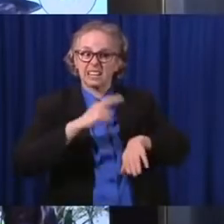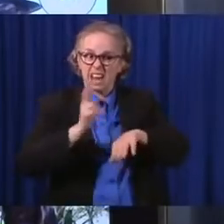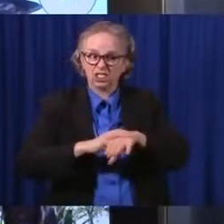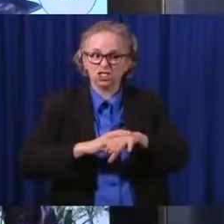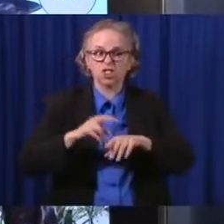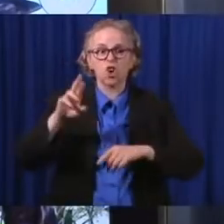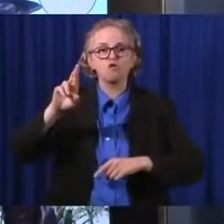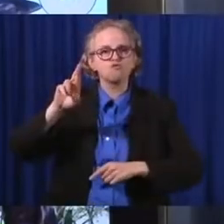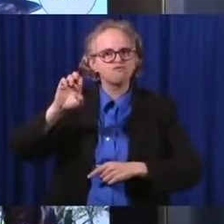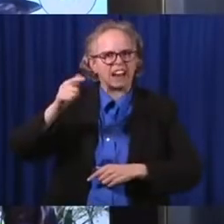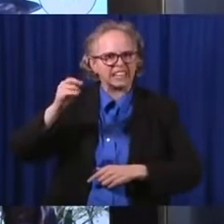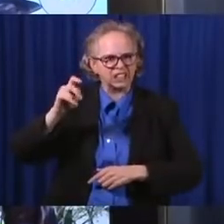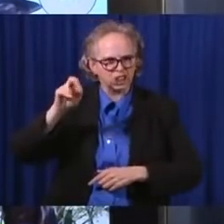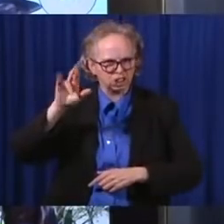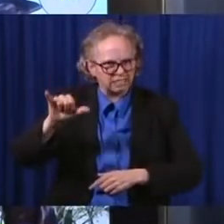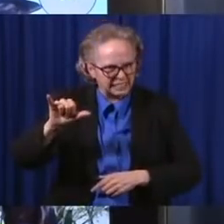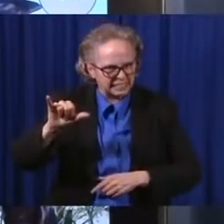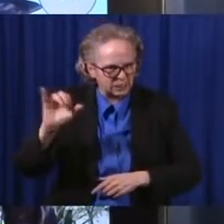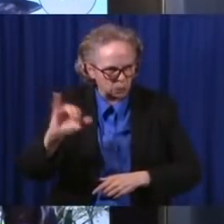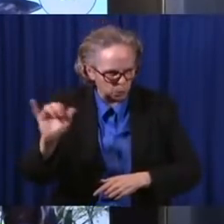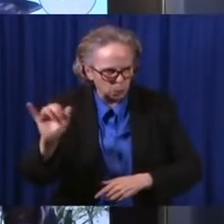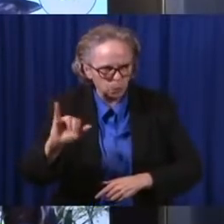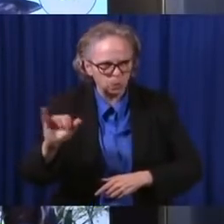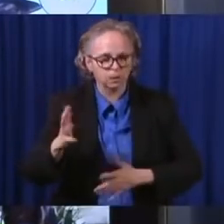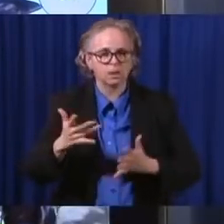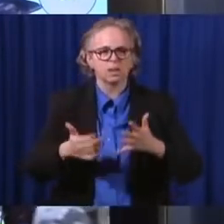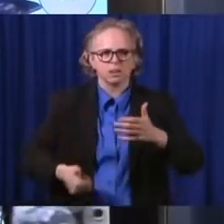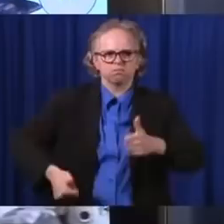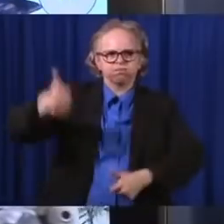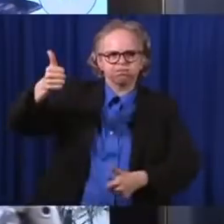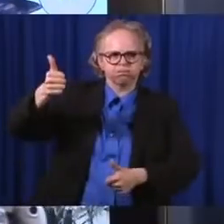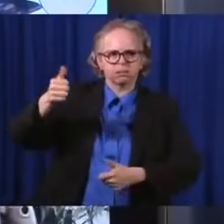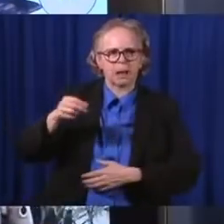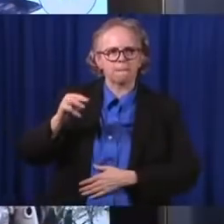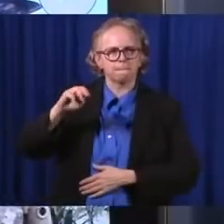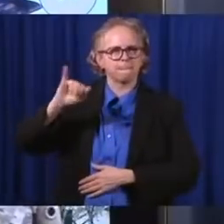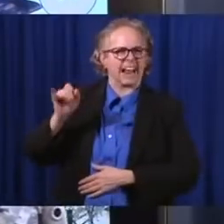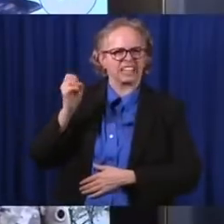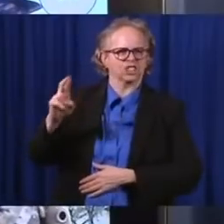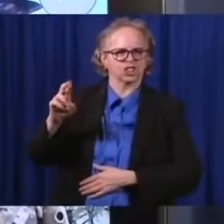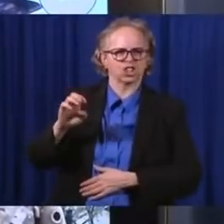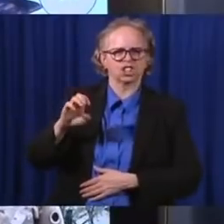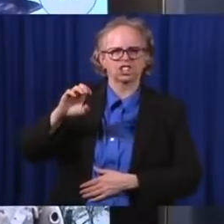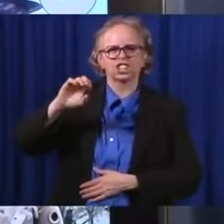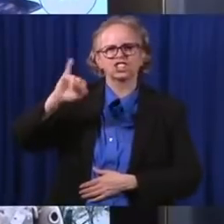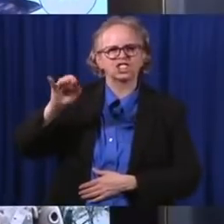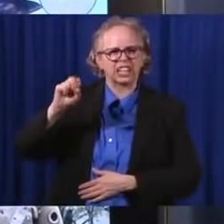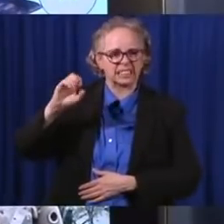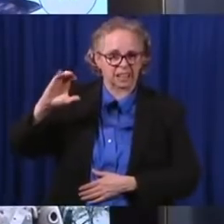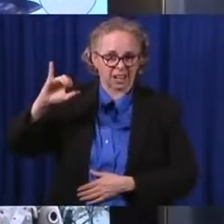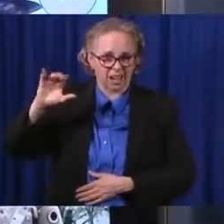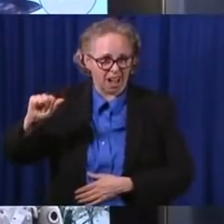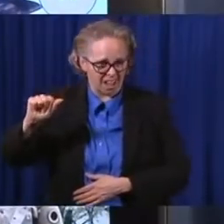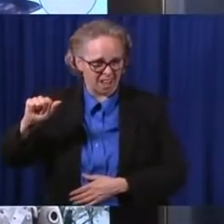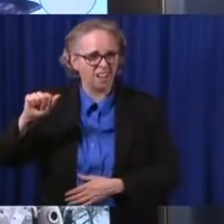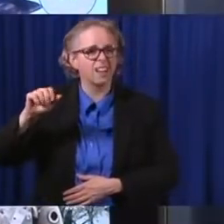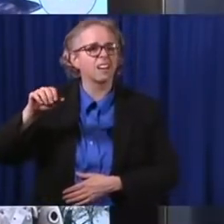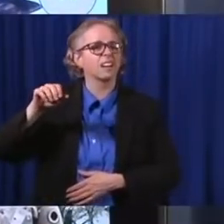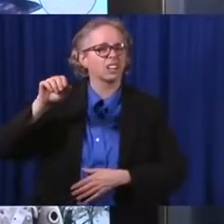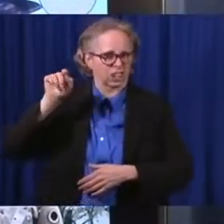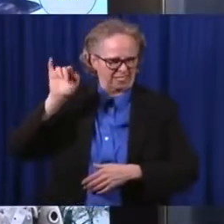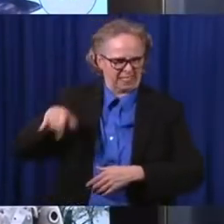teams, Major Jessica Taylor, I'd like for you to see her. She's the person getting this work done and all the coordination for the National